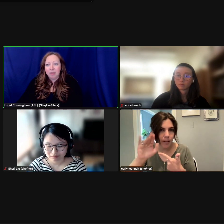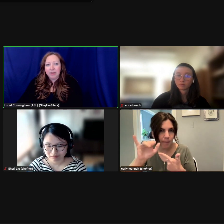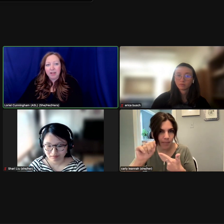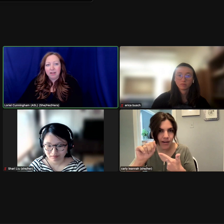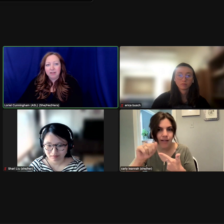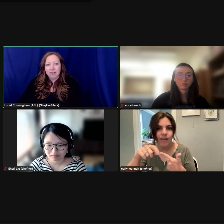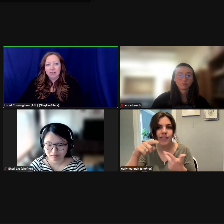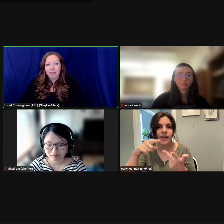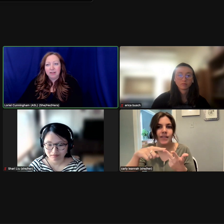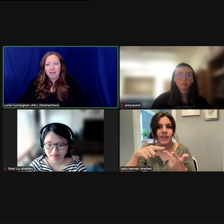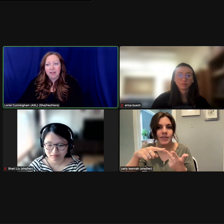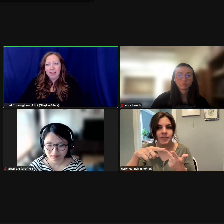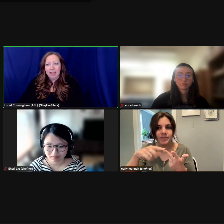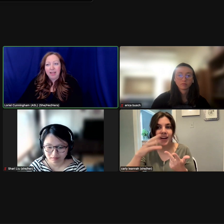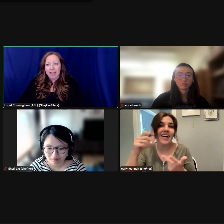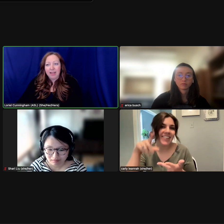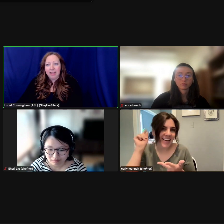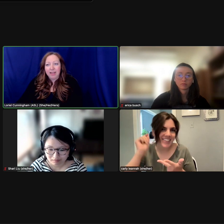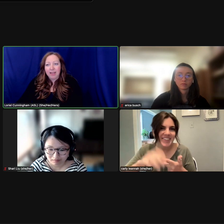Columbia,